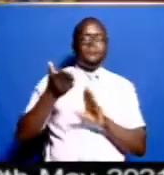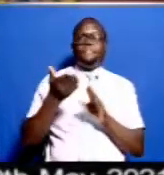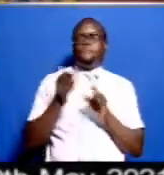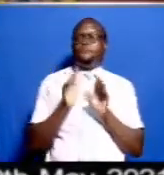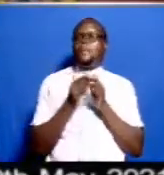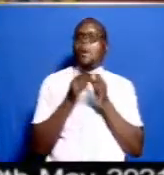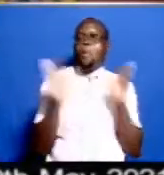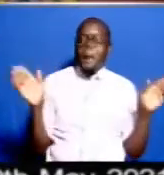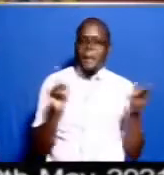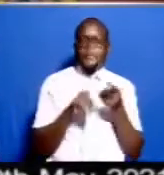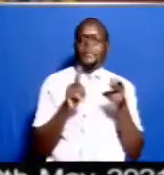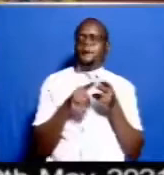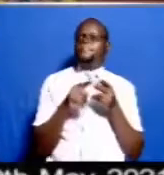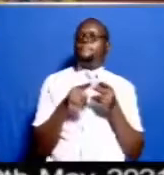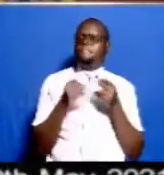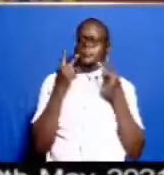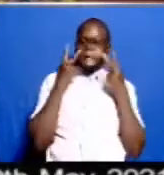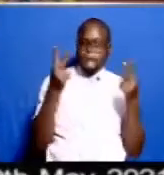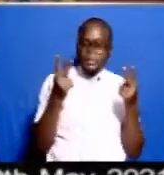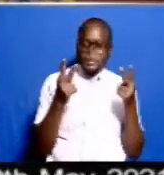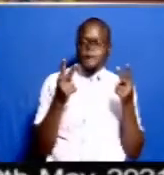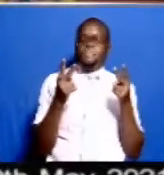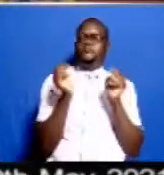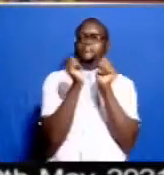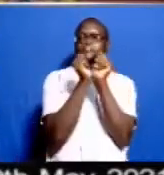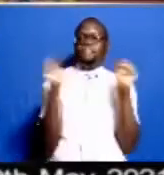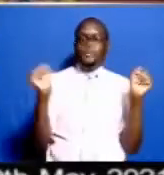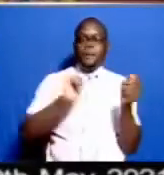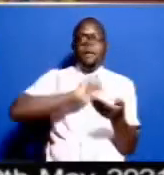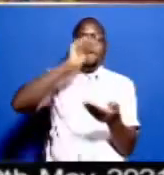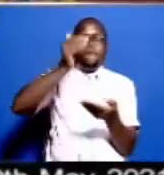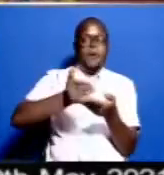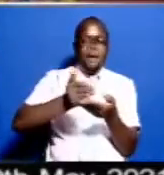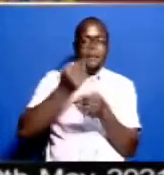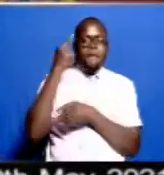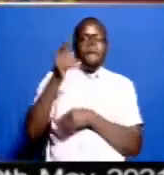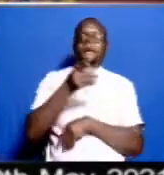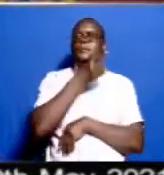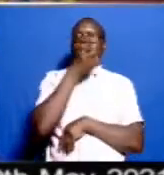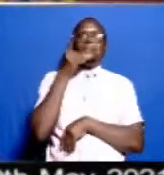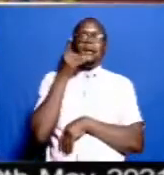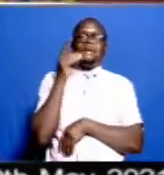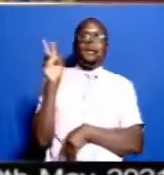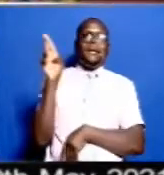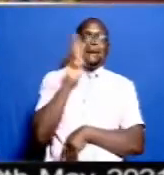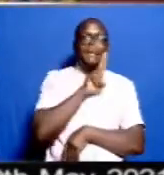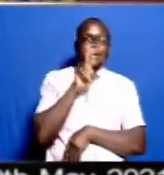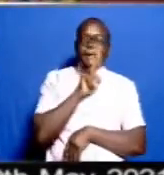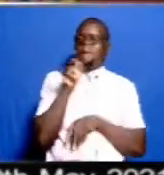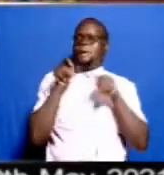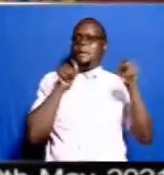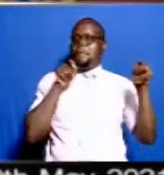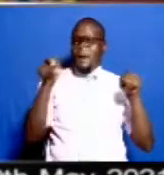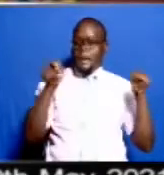transparent, predictable, and accountable release of funds for drought risk management.